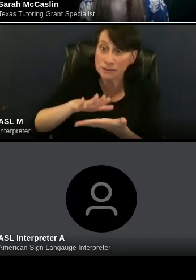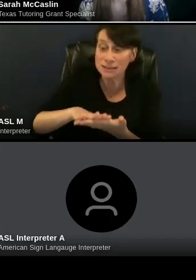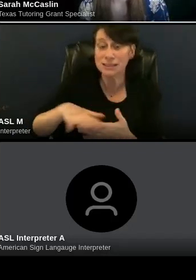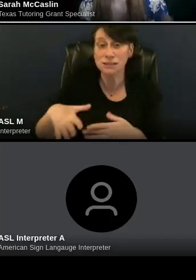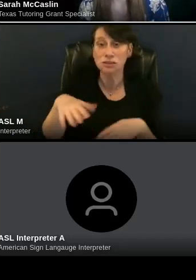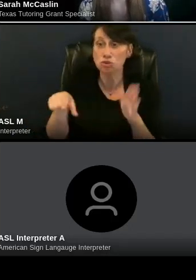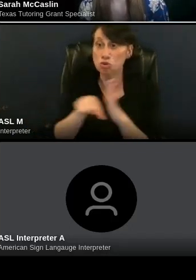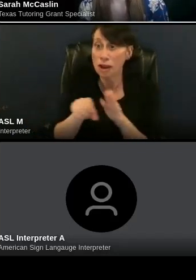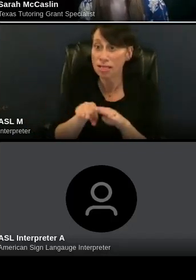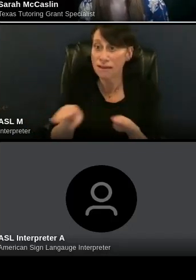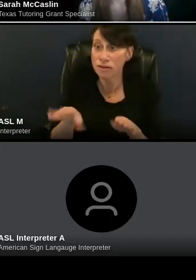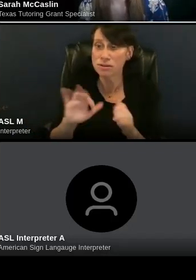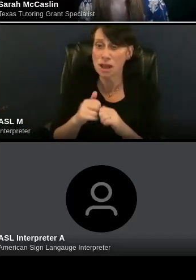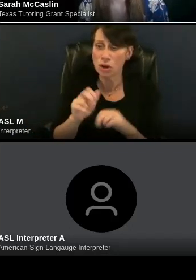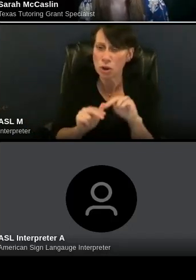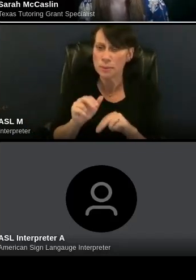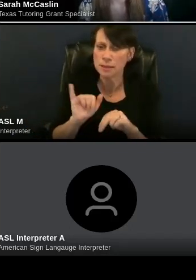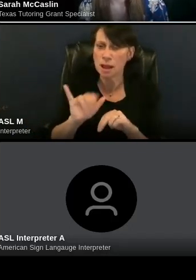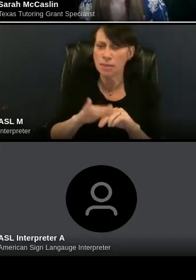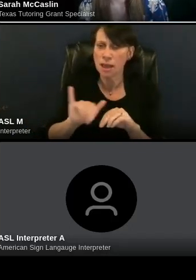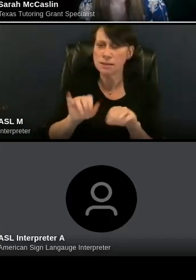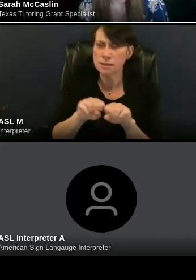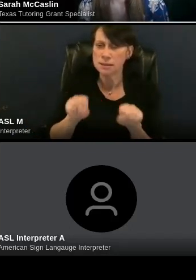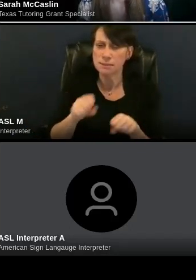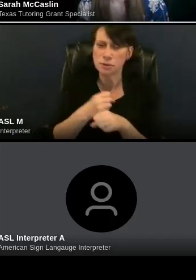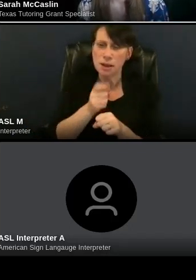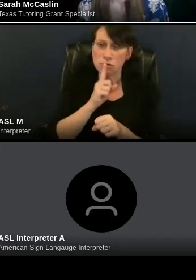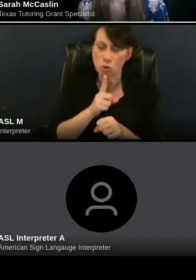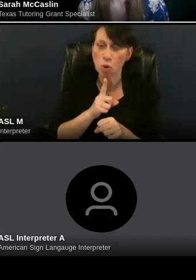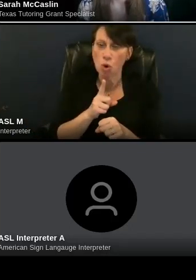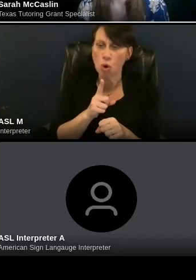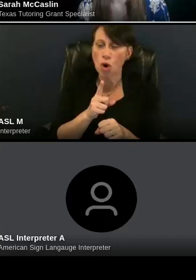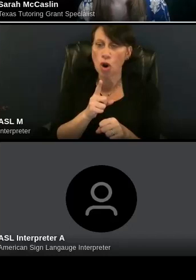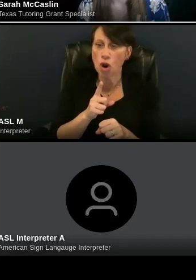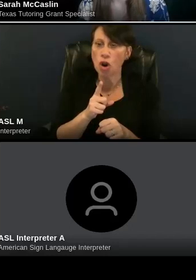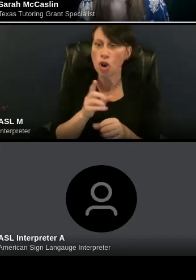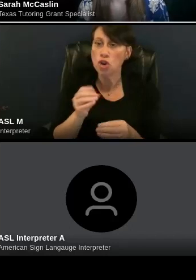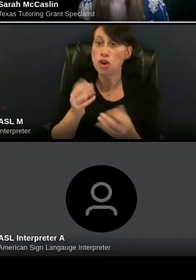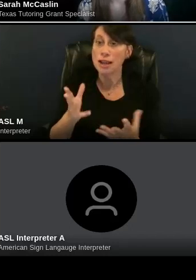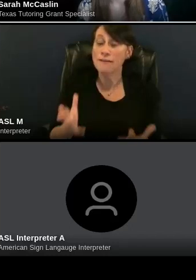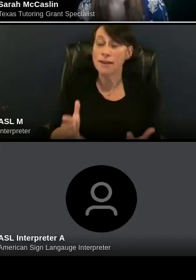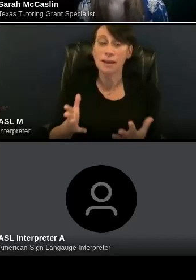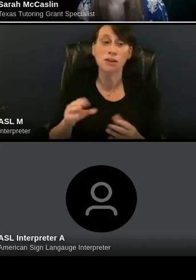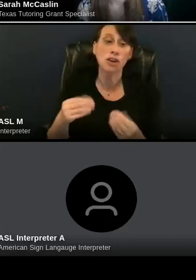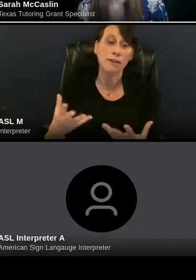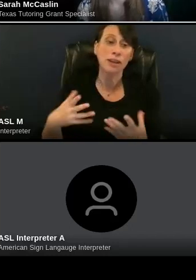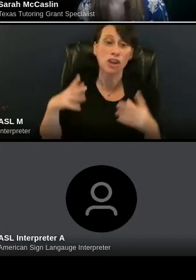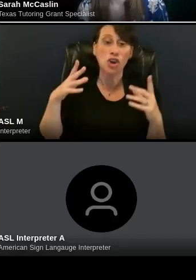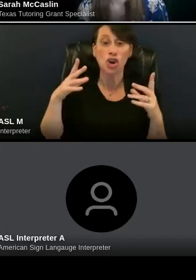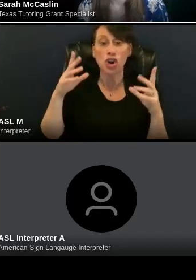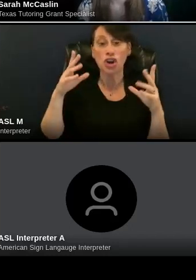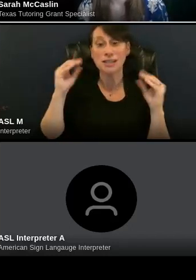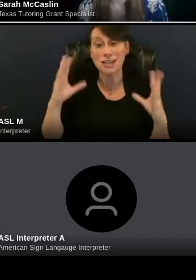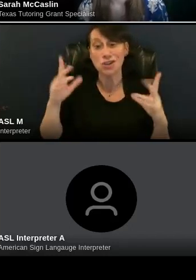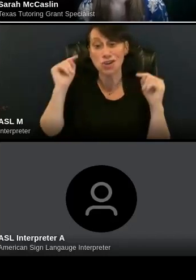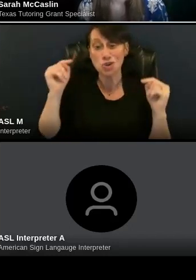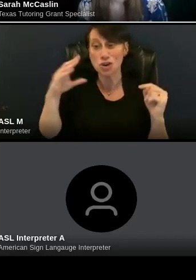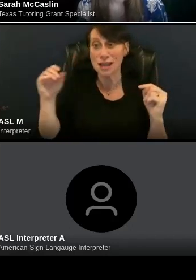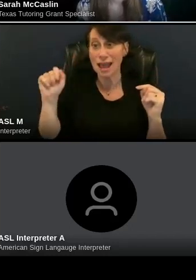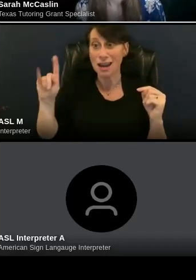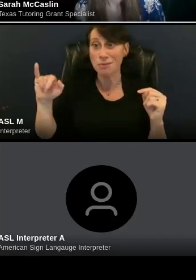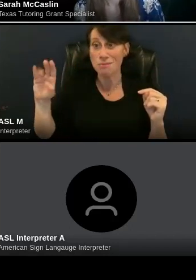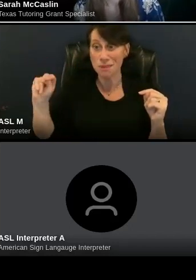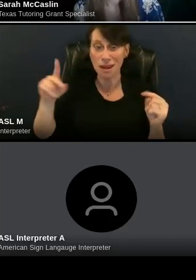you really build on those systems to make sure that you're equipping your campus leaders and your teacher tutors to move forward with the